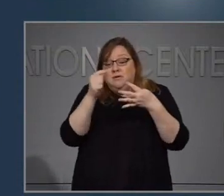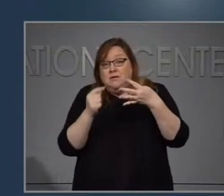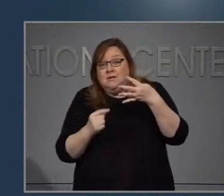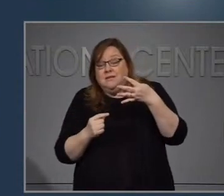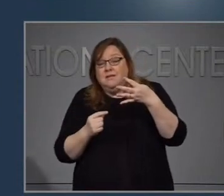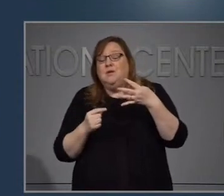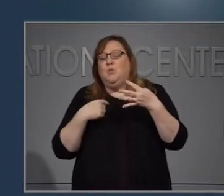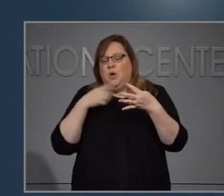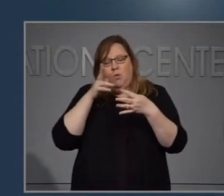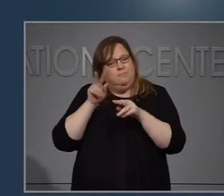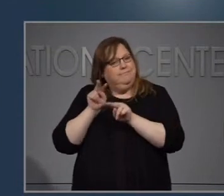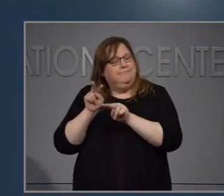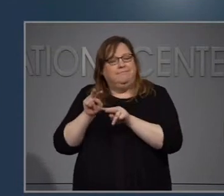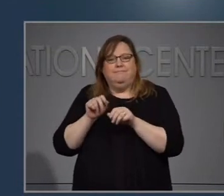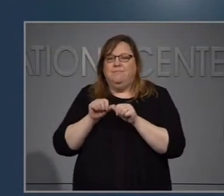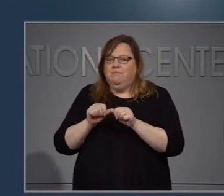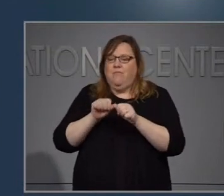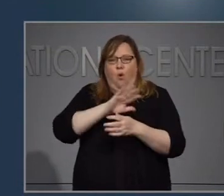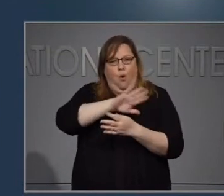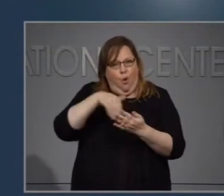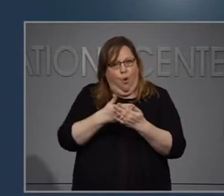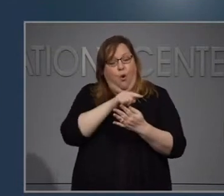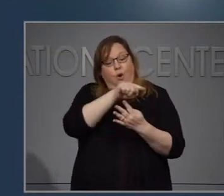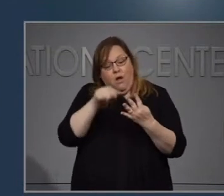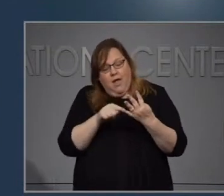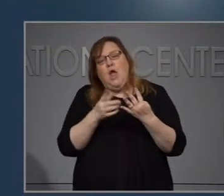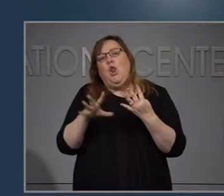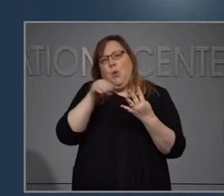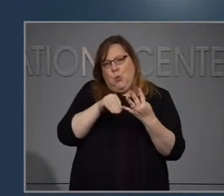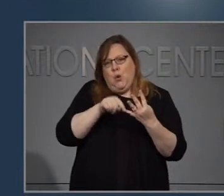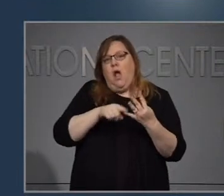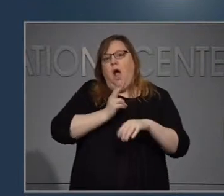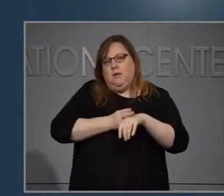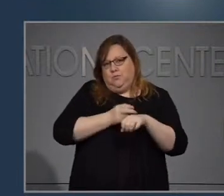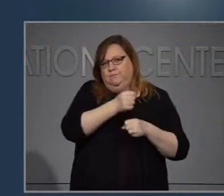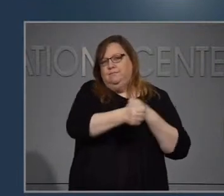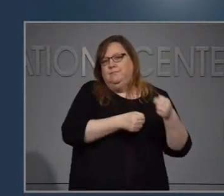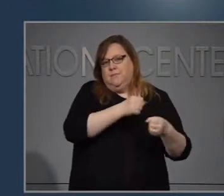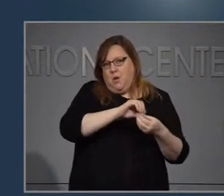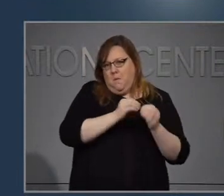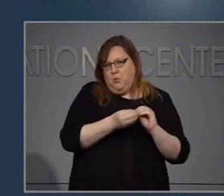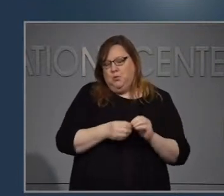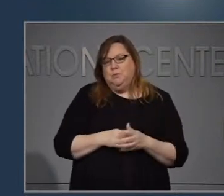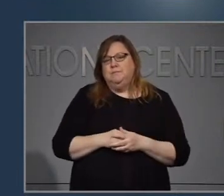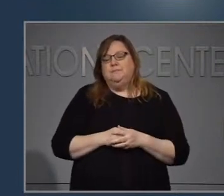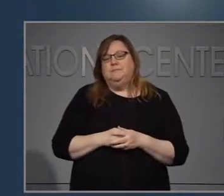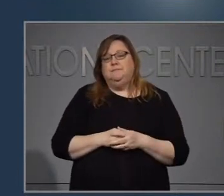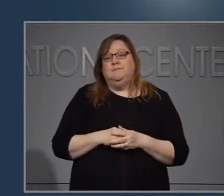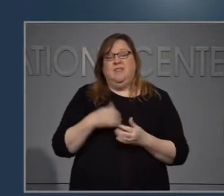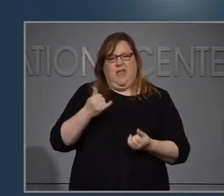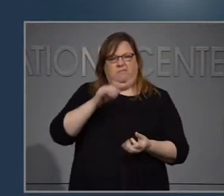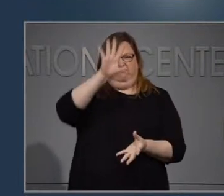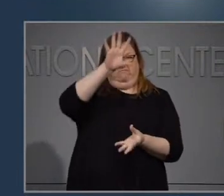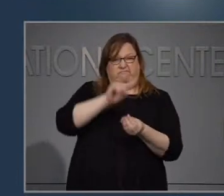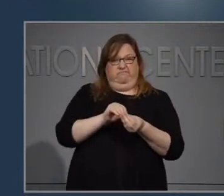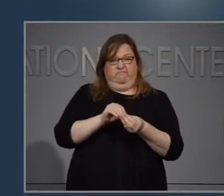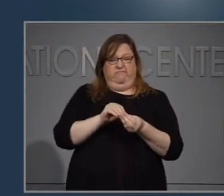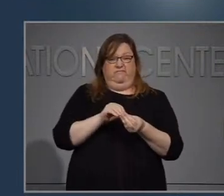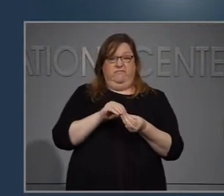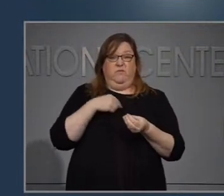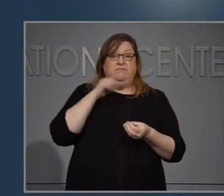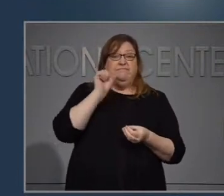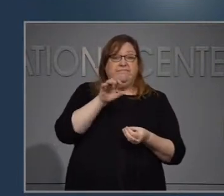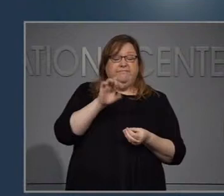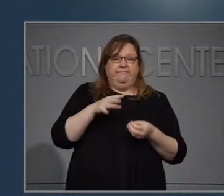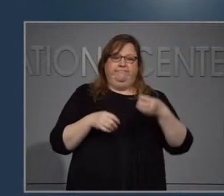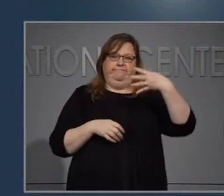closely. Okay, so here's where we are today. Our surveillance data continues to increase.